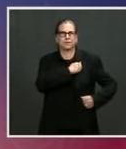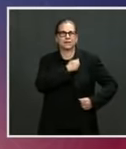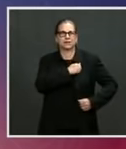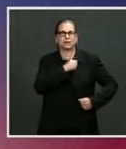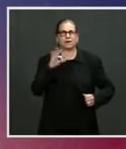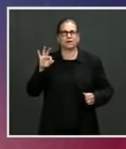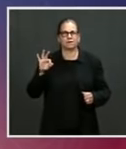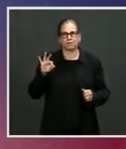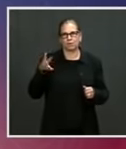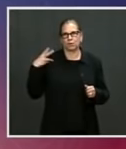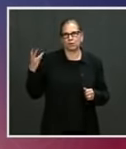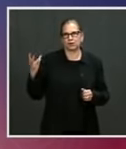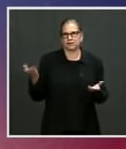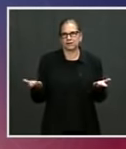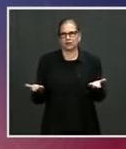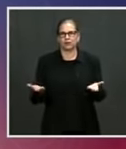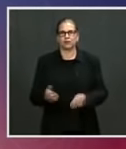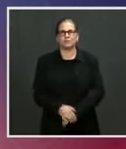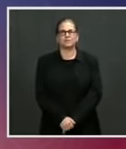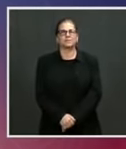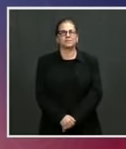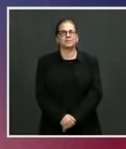Please join me in prayer.